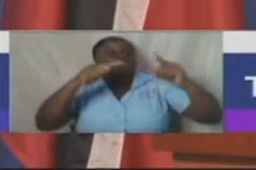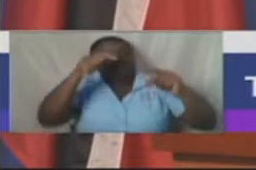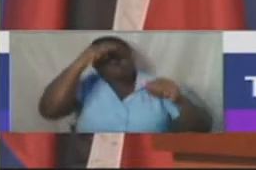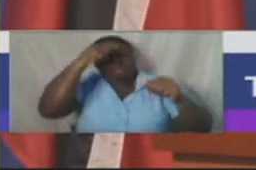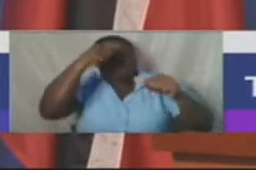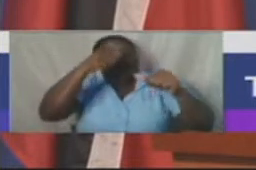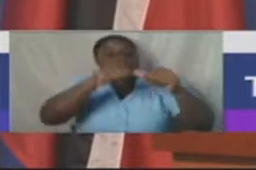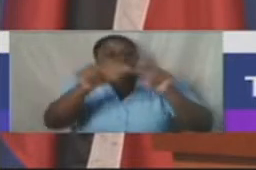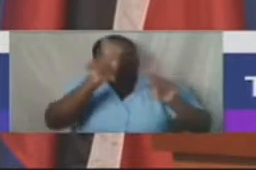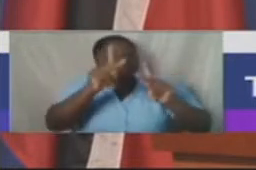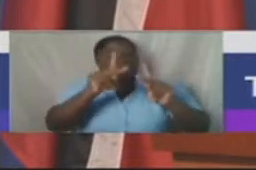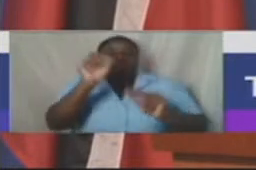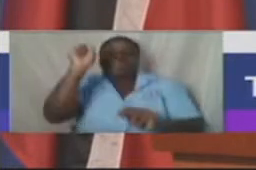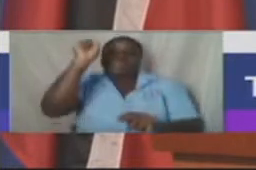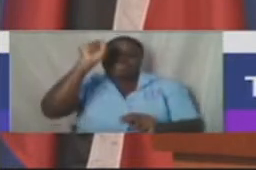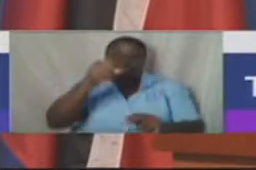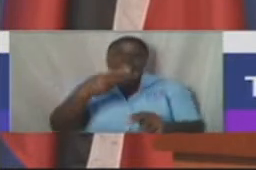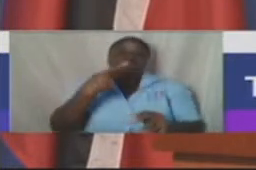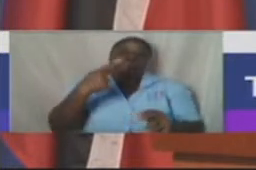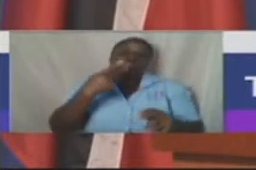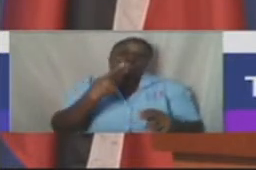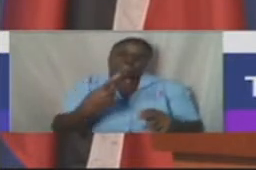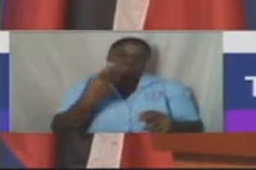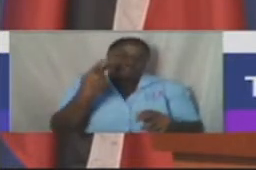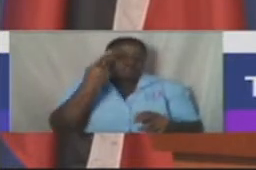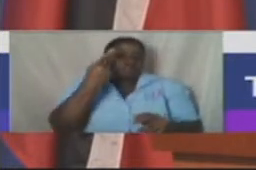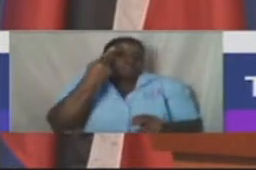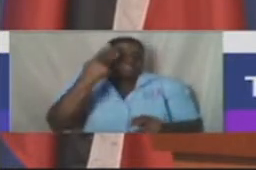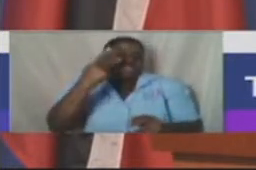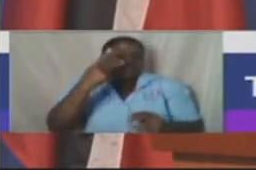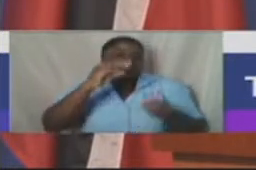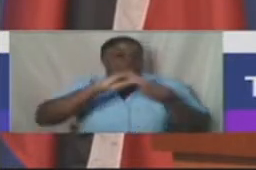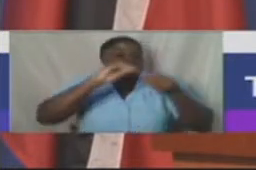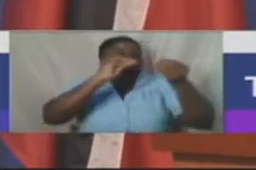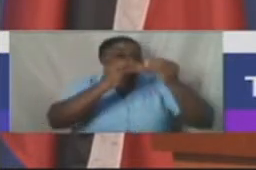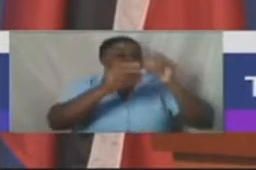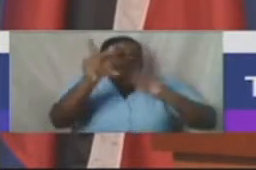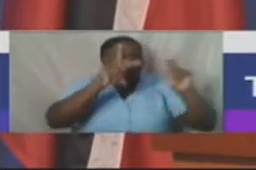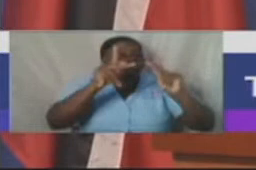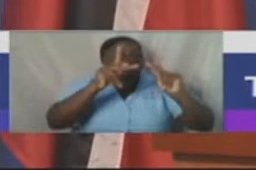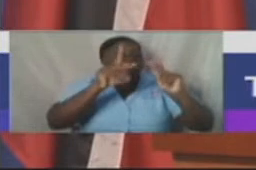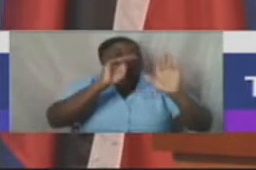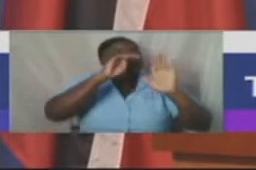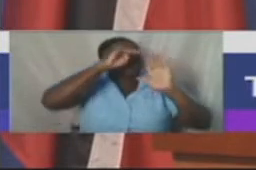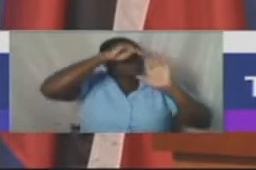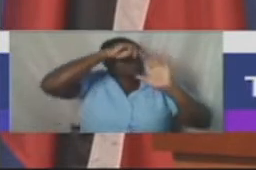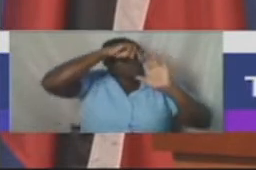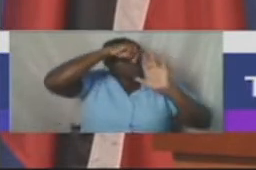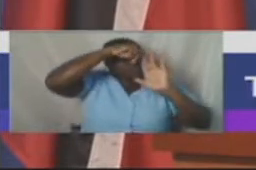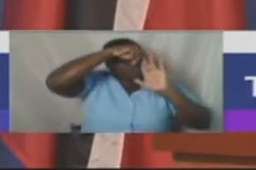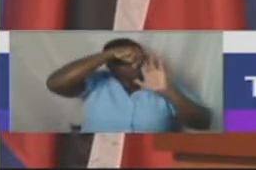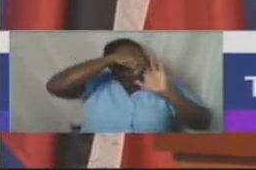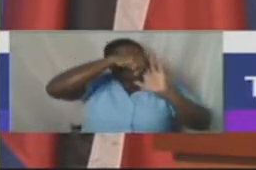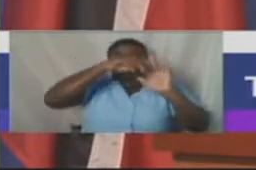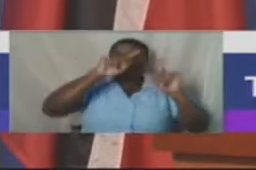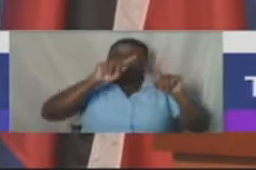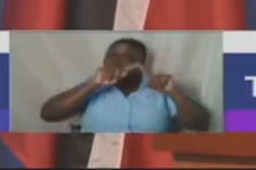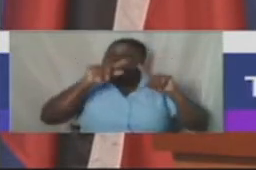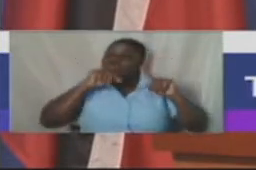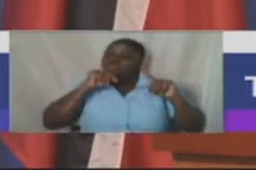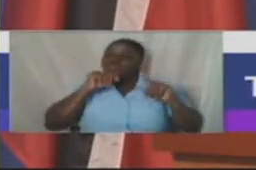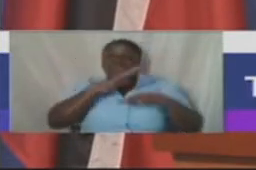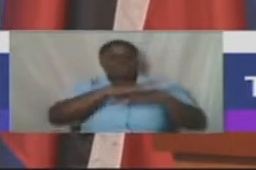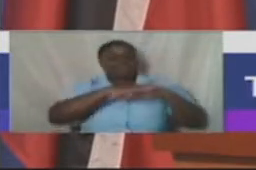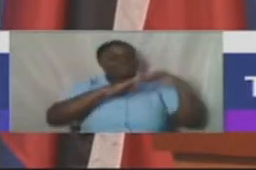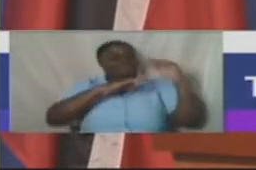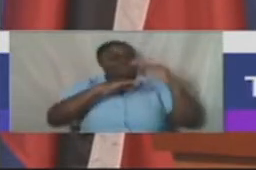we are seeing a decrease in the number of hospital figures, we should not become prematurely comforted by